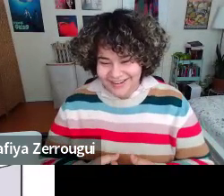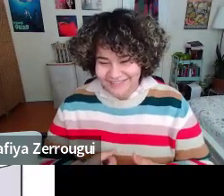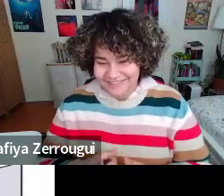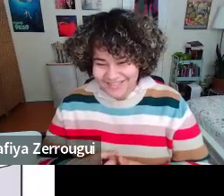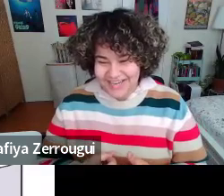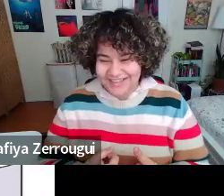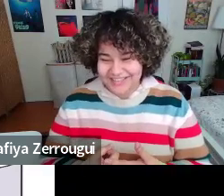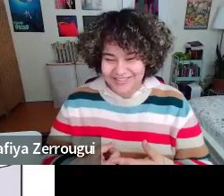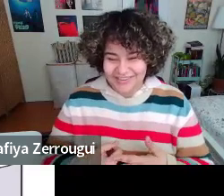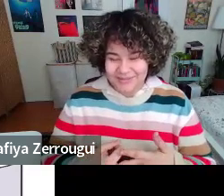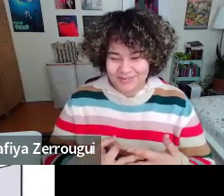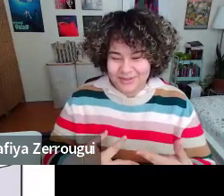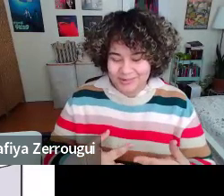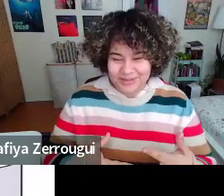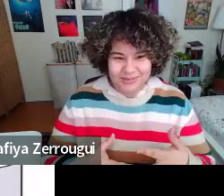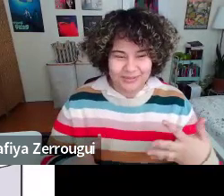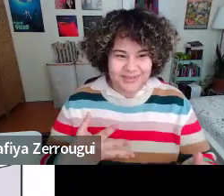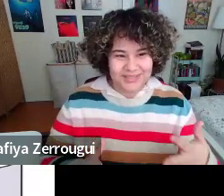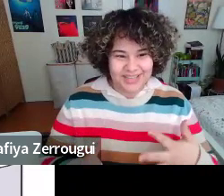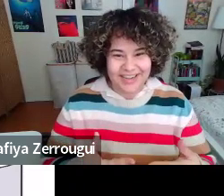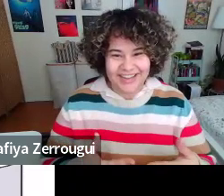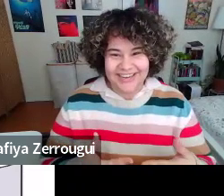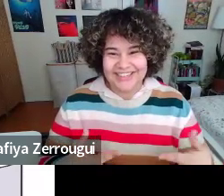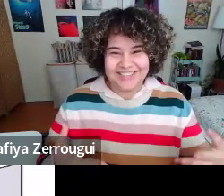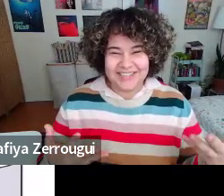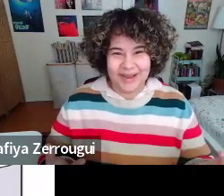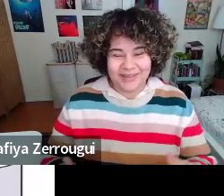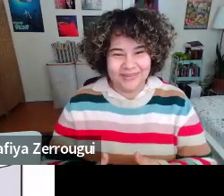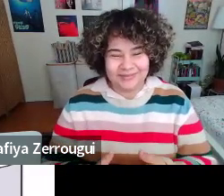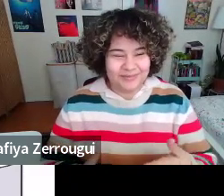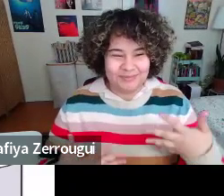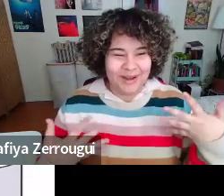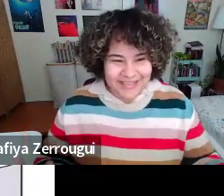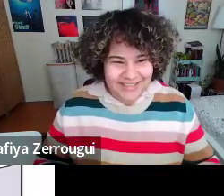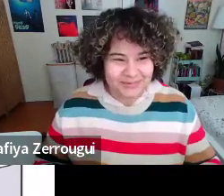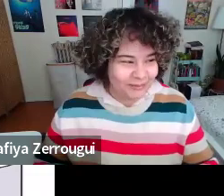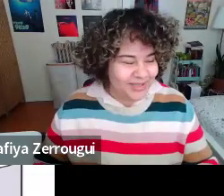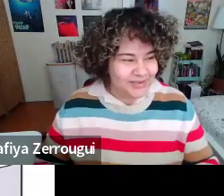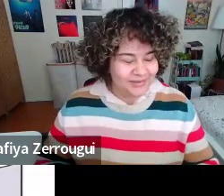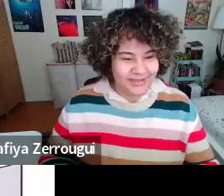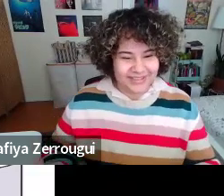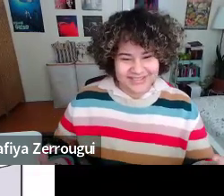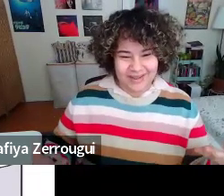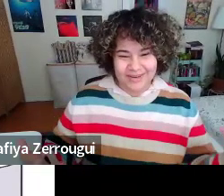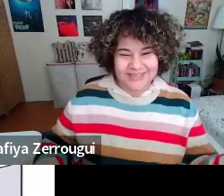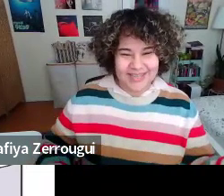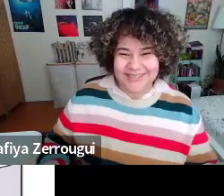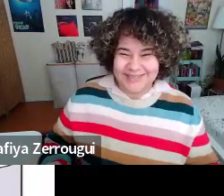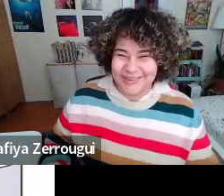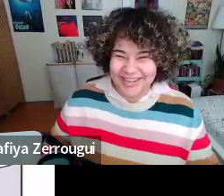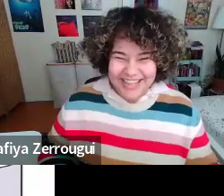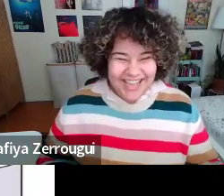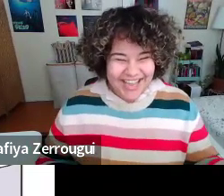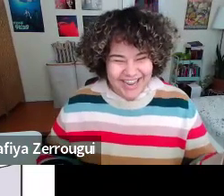And it was really cool to research that and just think back on my days when I went to like Islamic